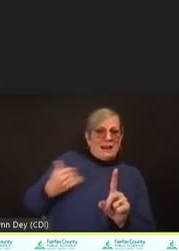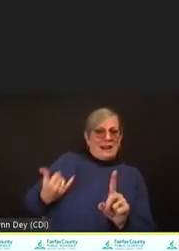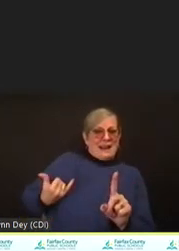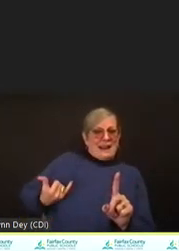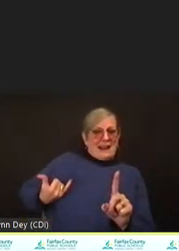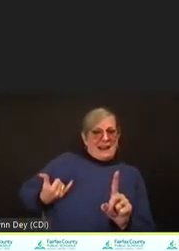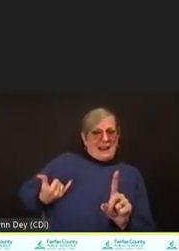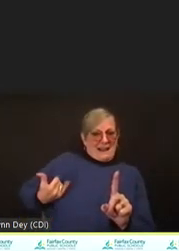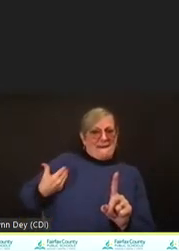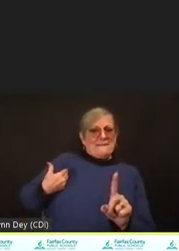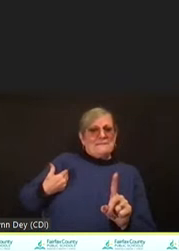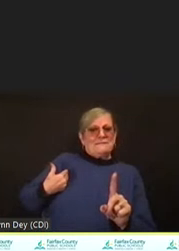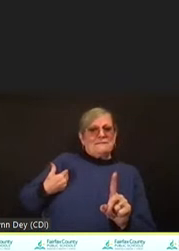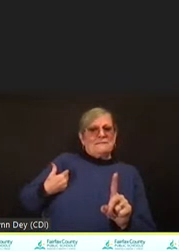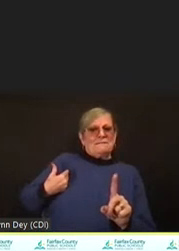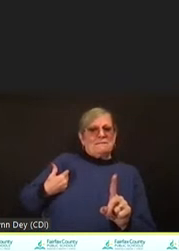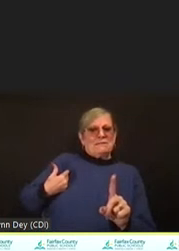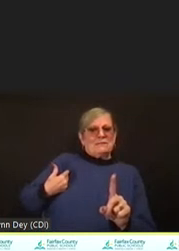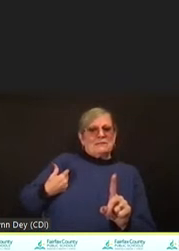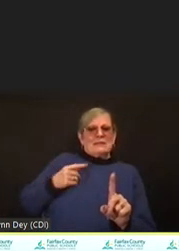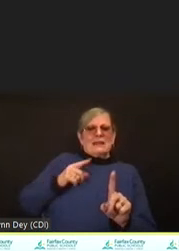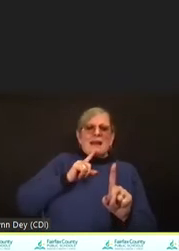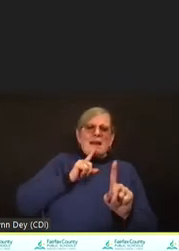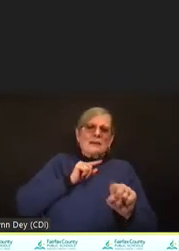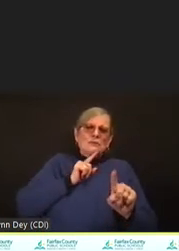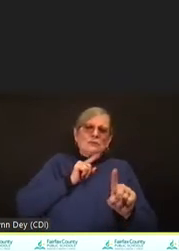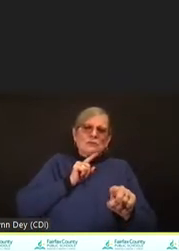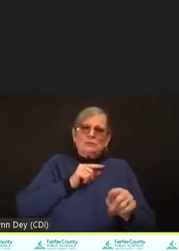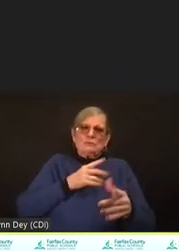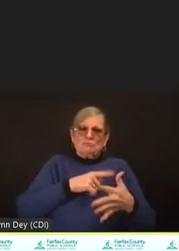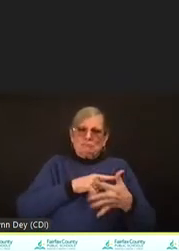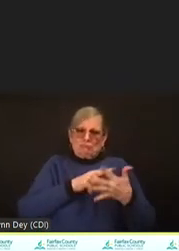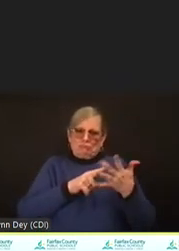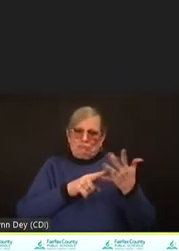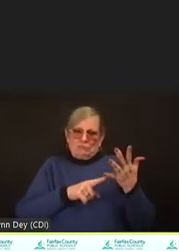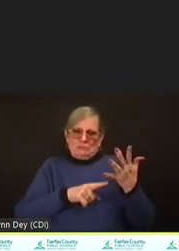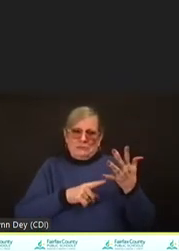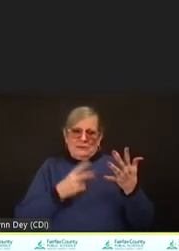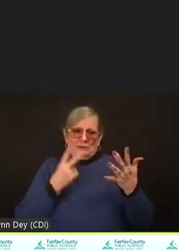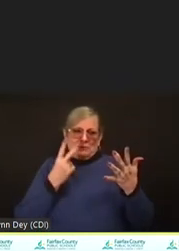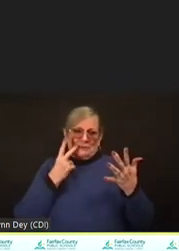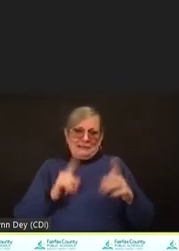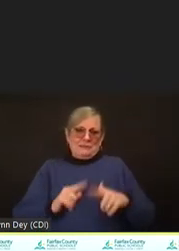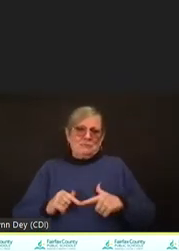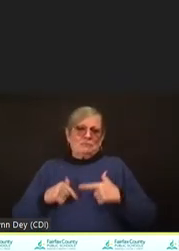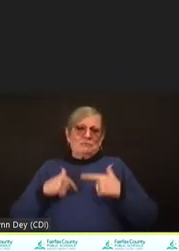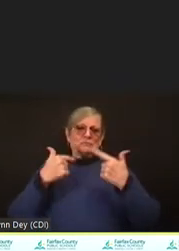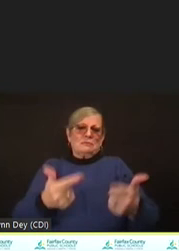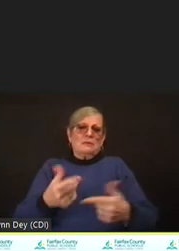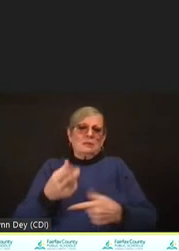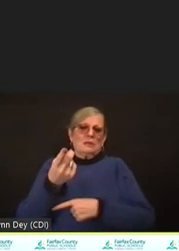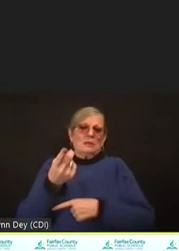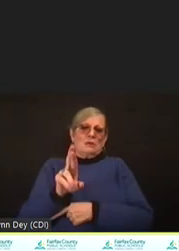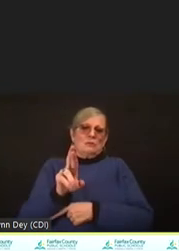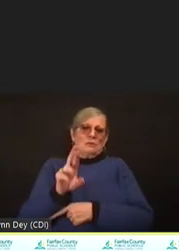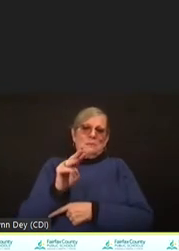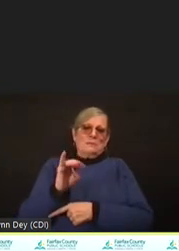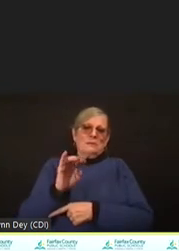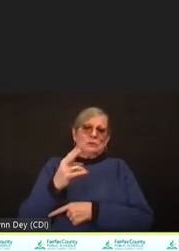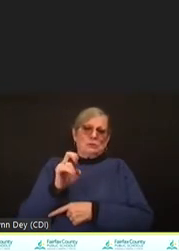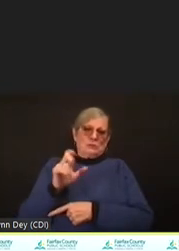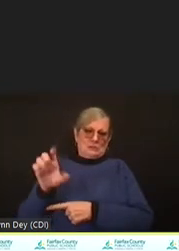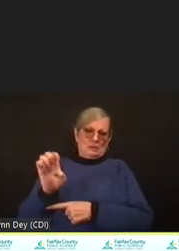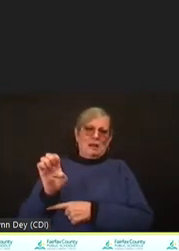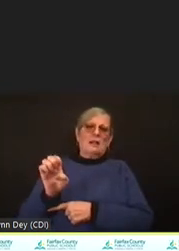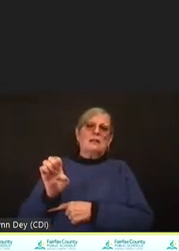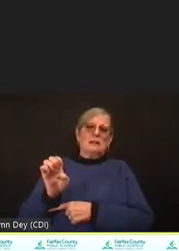that context. And to do that and to share the information, I'm going to turn it over to Dr. Michelle Boyd, as I said, our Assistant Superintendent